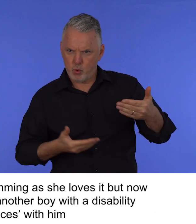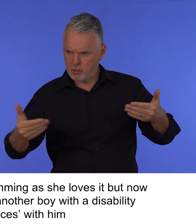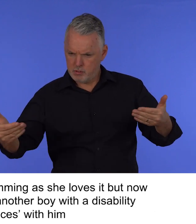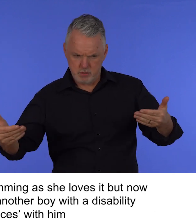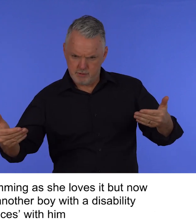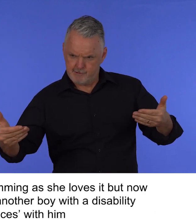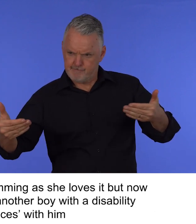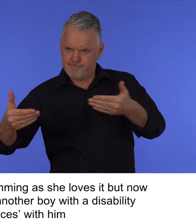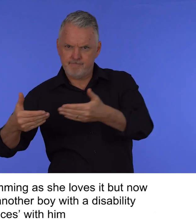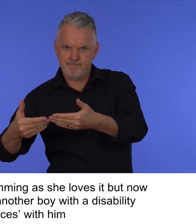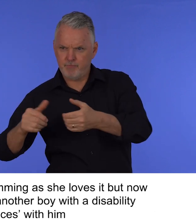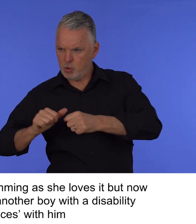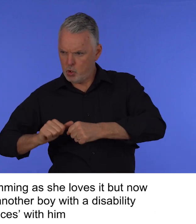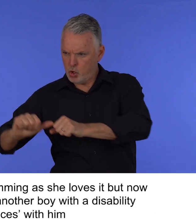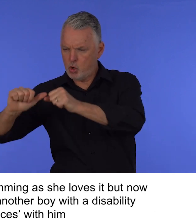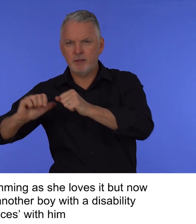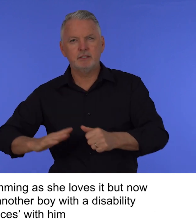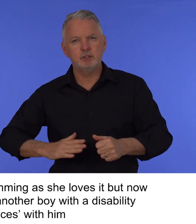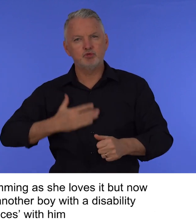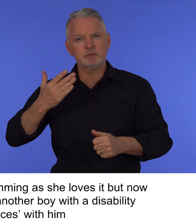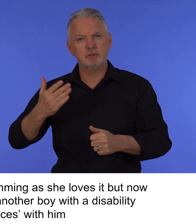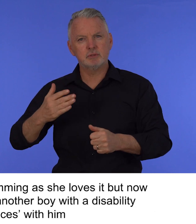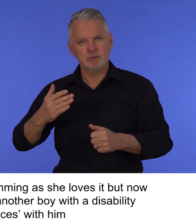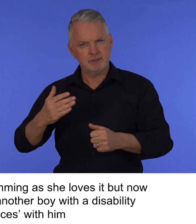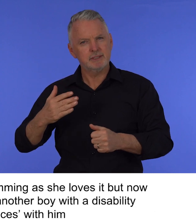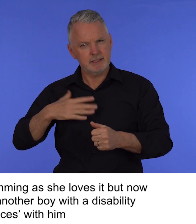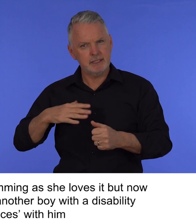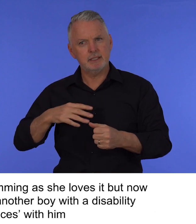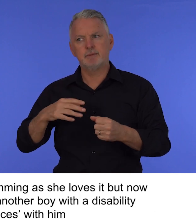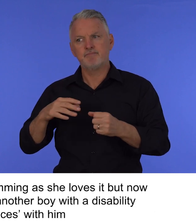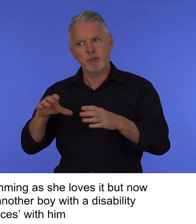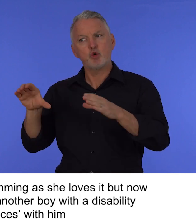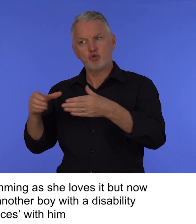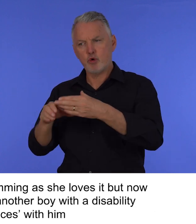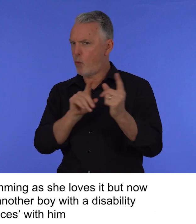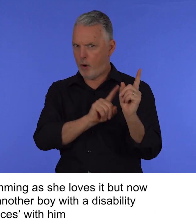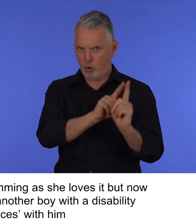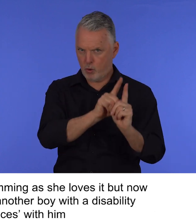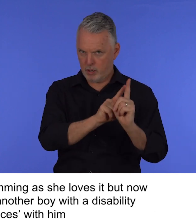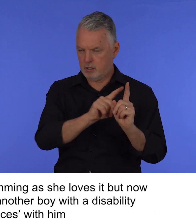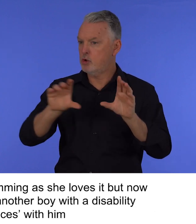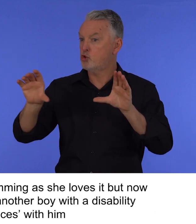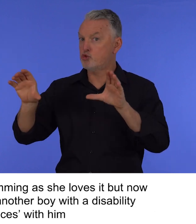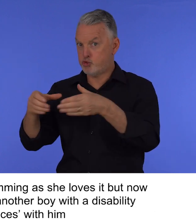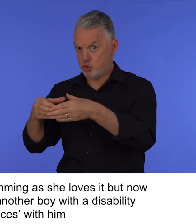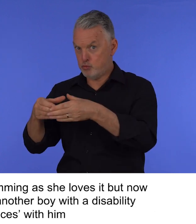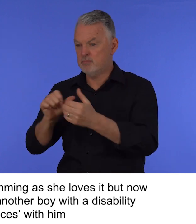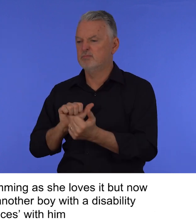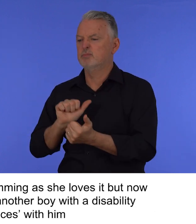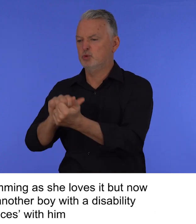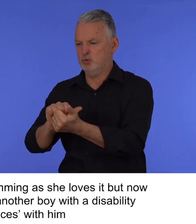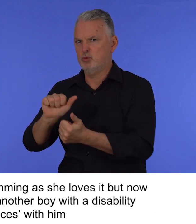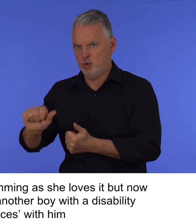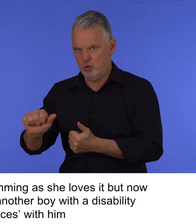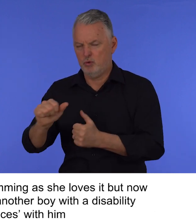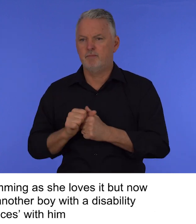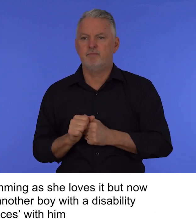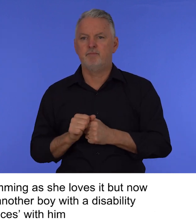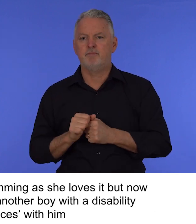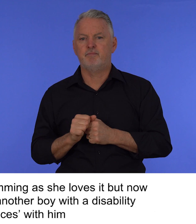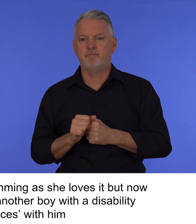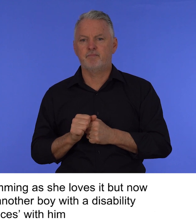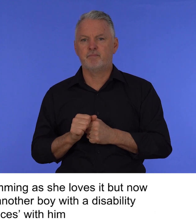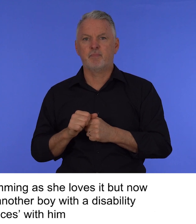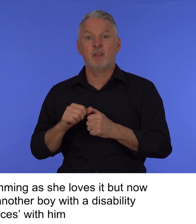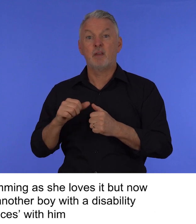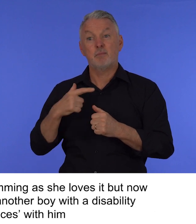with the recommendations from the report that we needed to find things that would support her interests, that were in a group setting rather